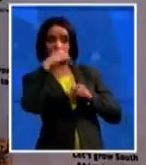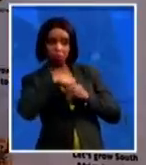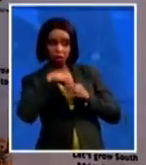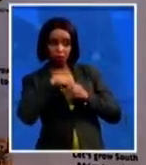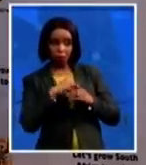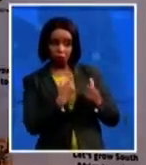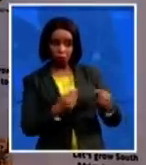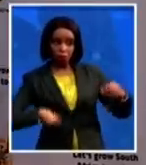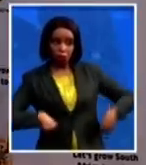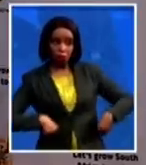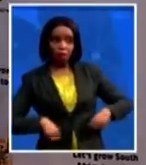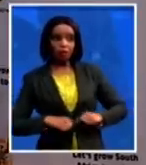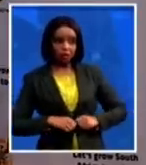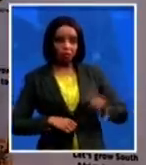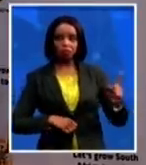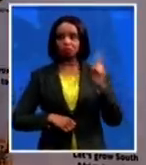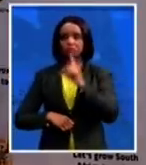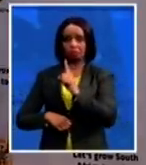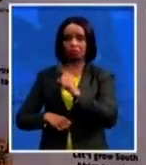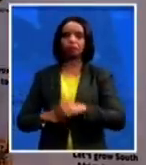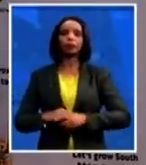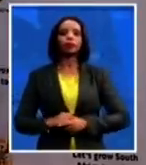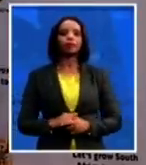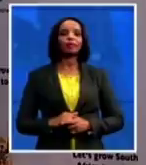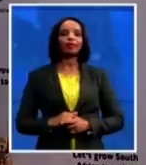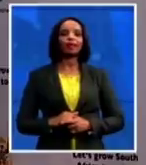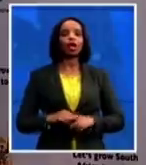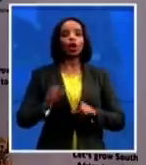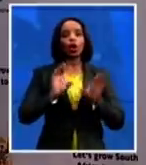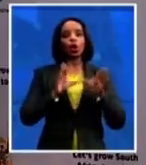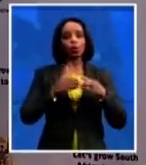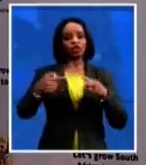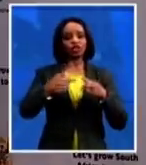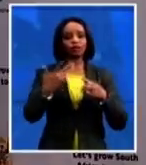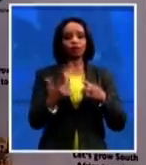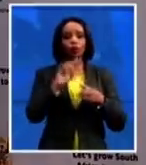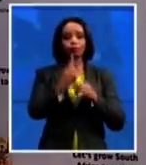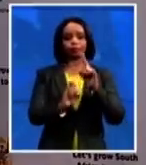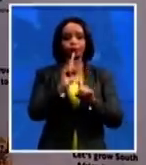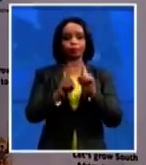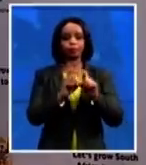of Inquiry into allegations of state capture, corruption, and fraud